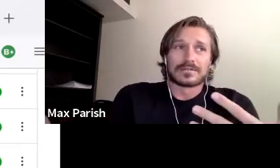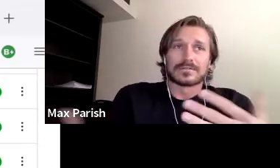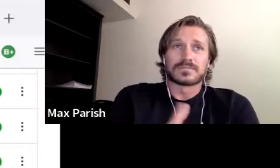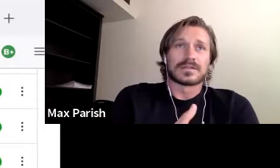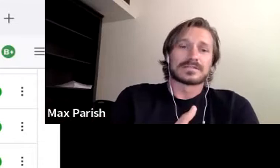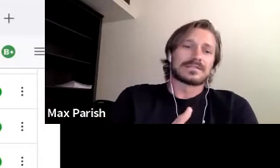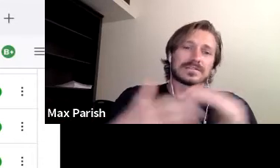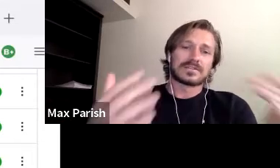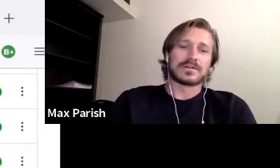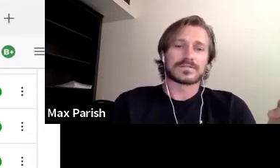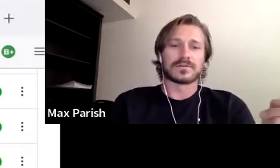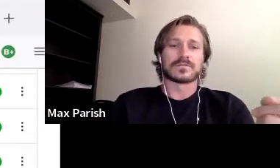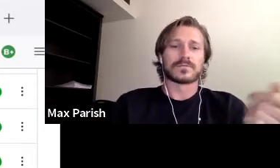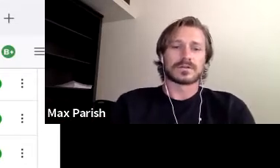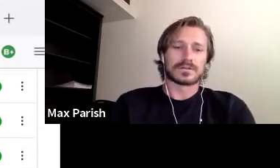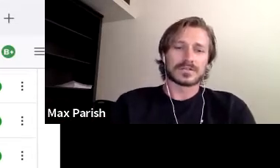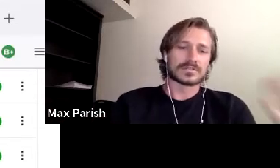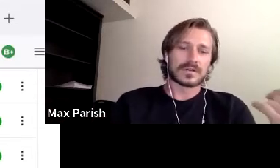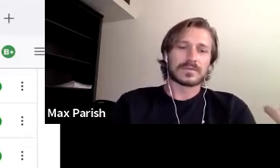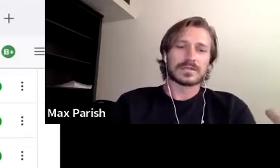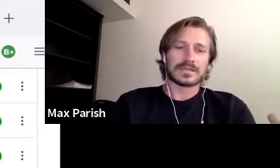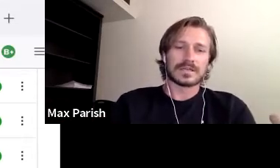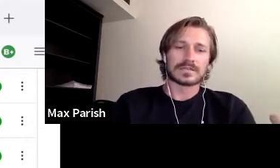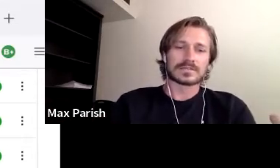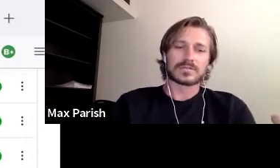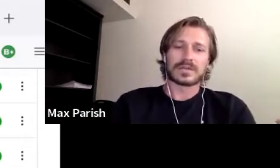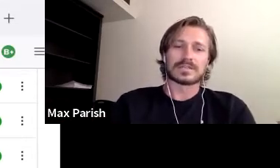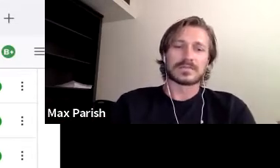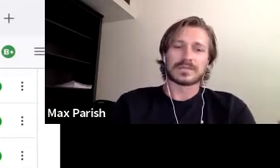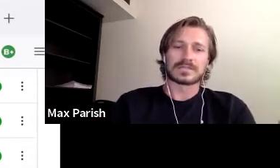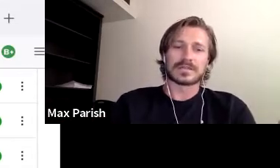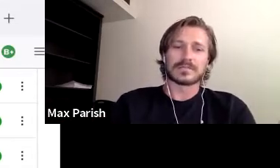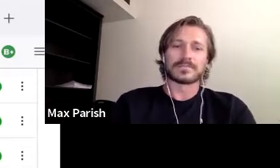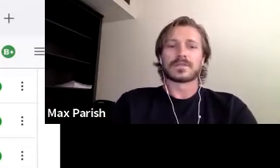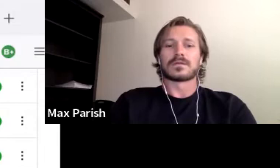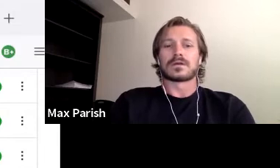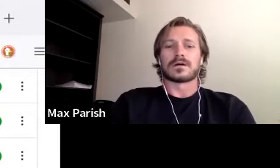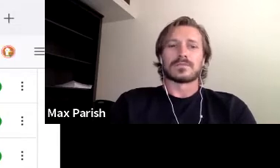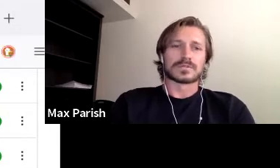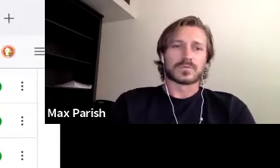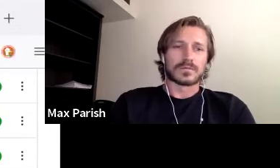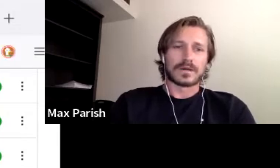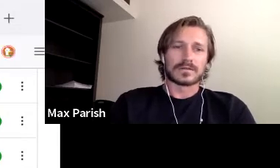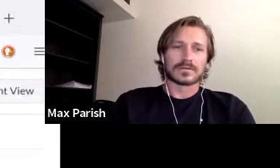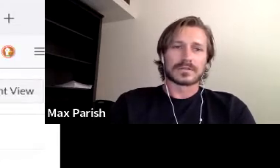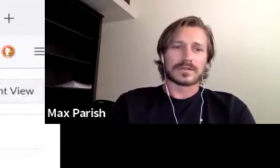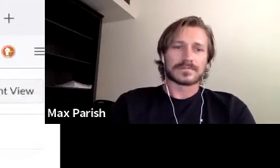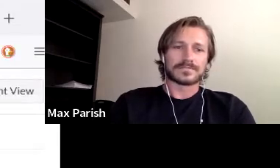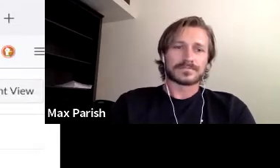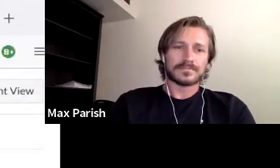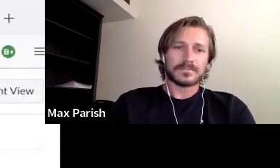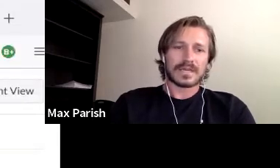their calendars, but that's tough. So what Jason recommended is create a dummy assignment. This is what mine looks